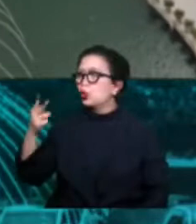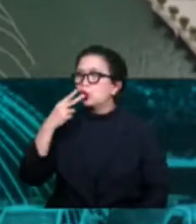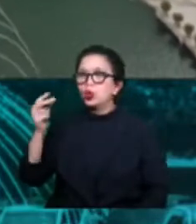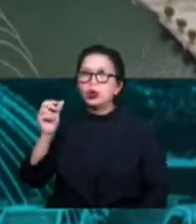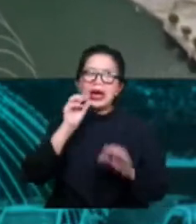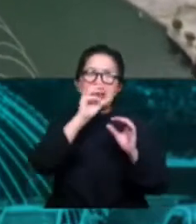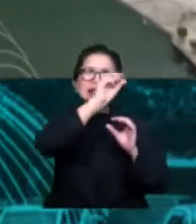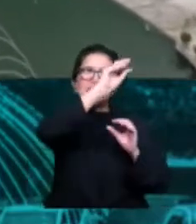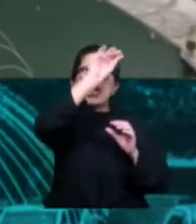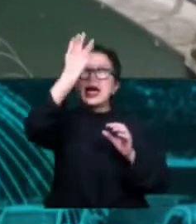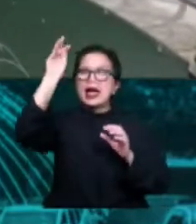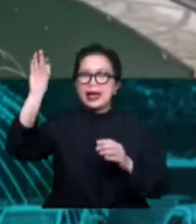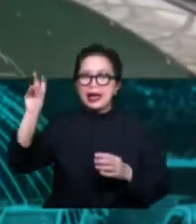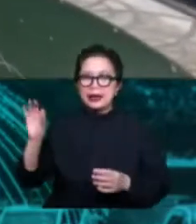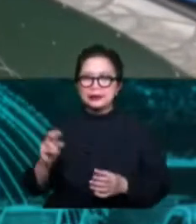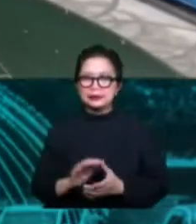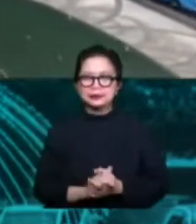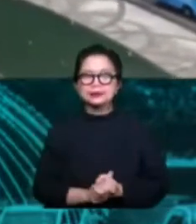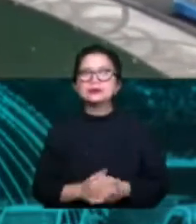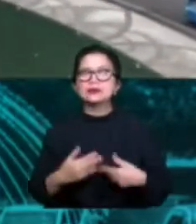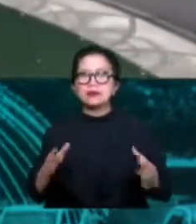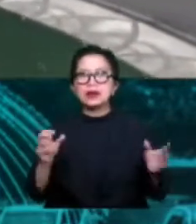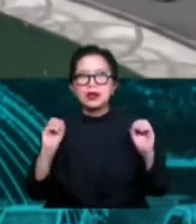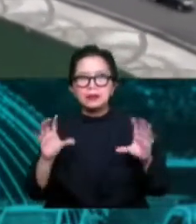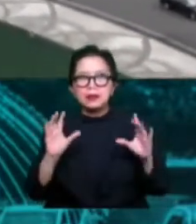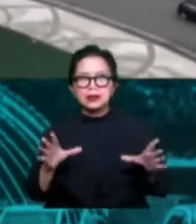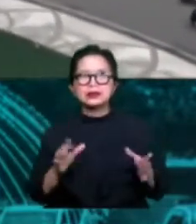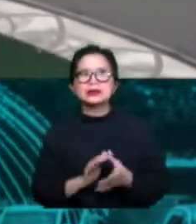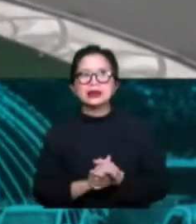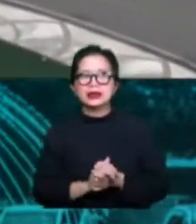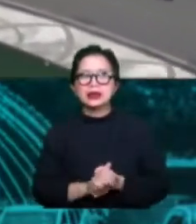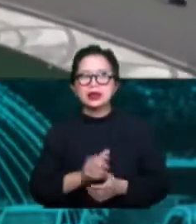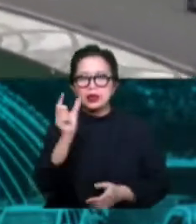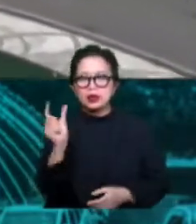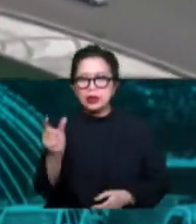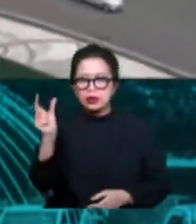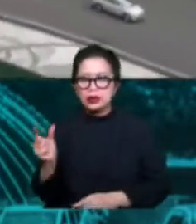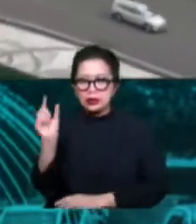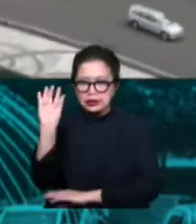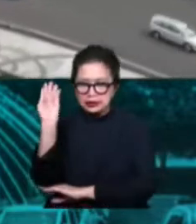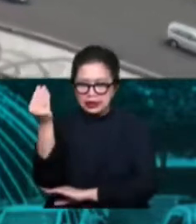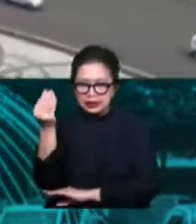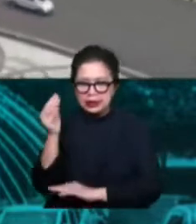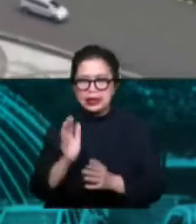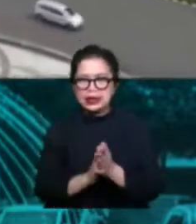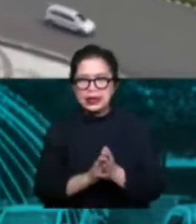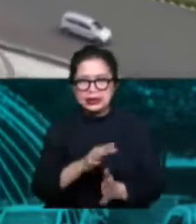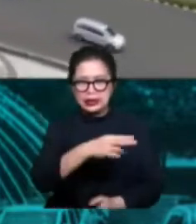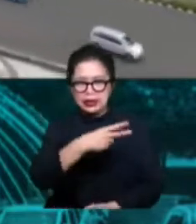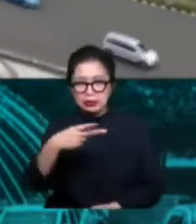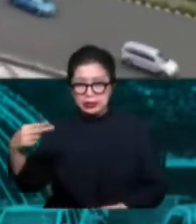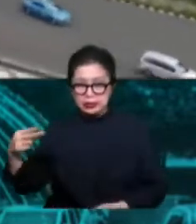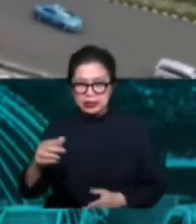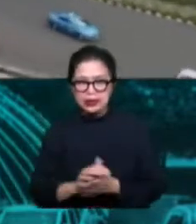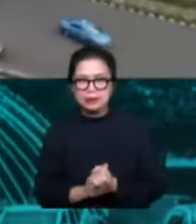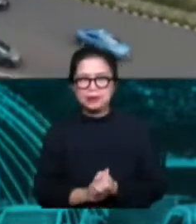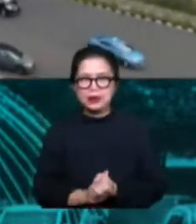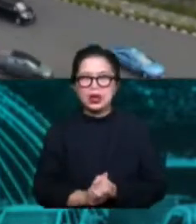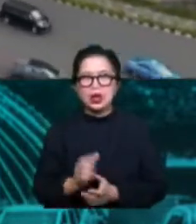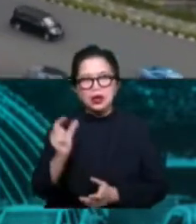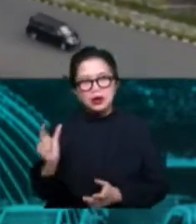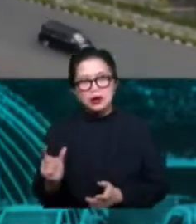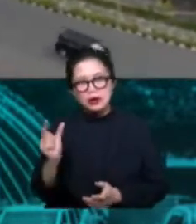many people in Jakarta, especially Indonesia and also in Jakarta, smoking behavior also